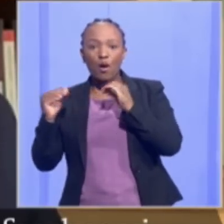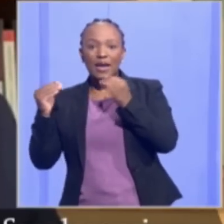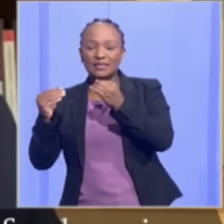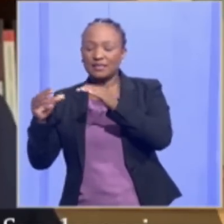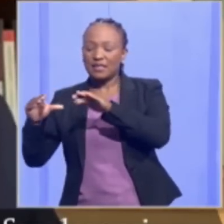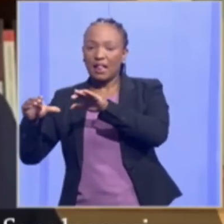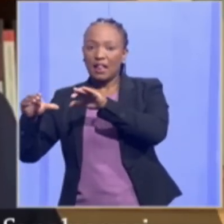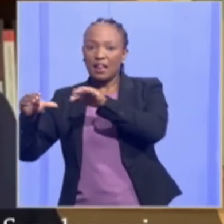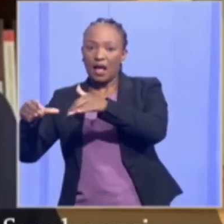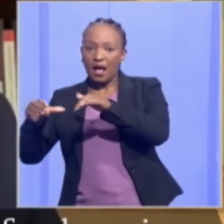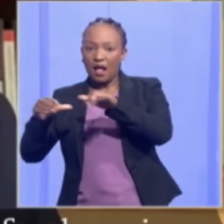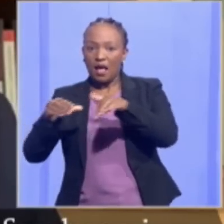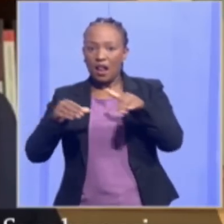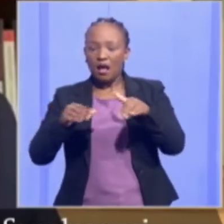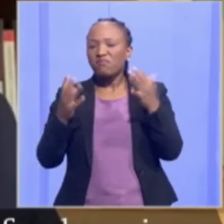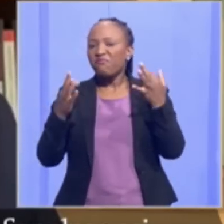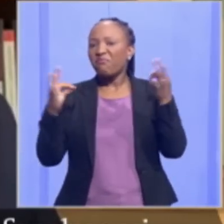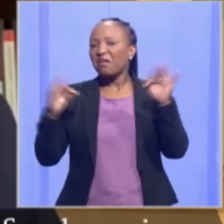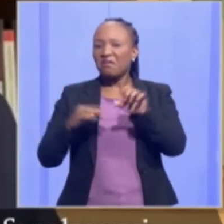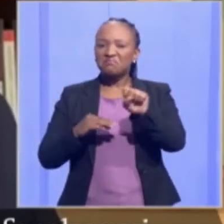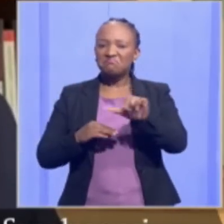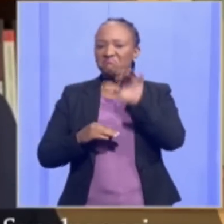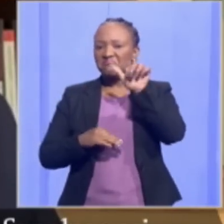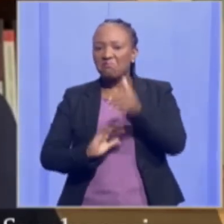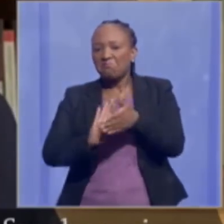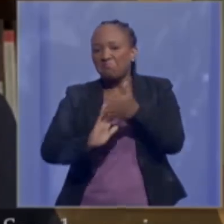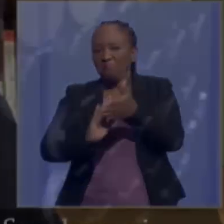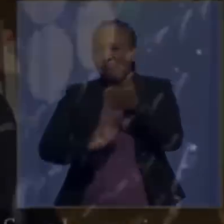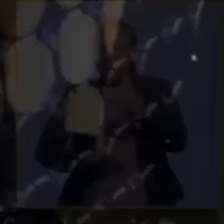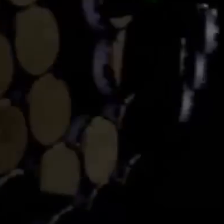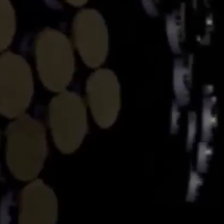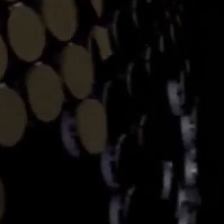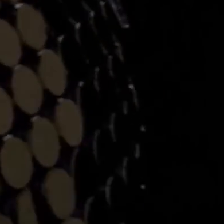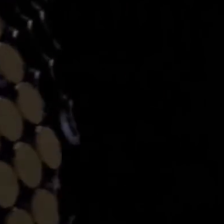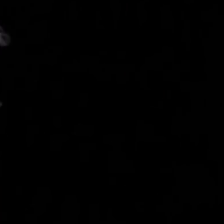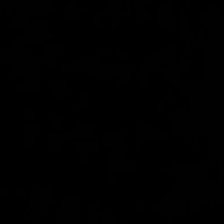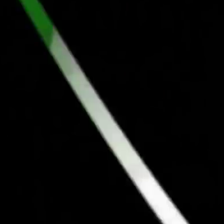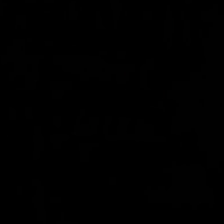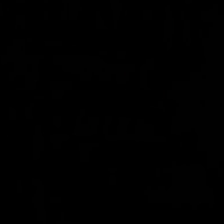are freely moving in South Africa at the moment.